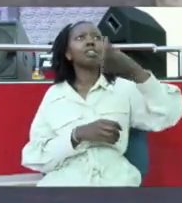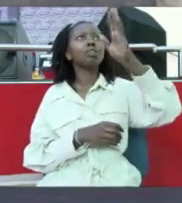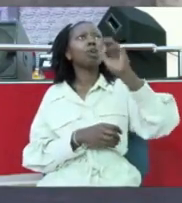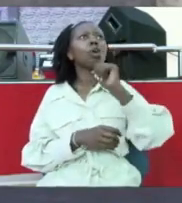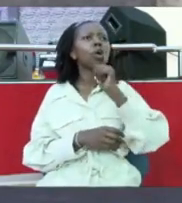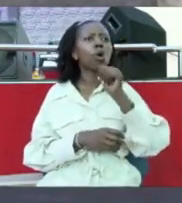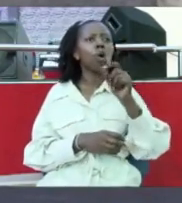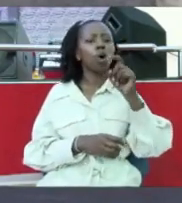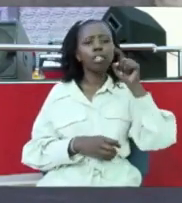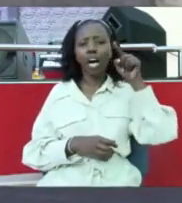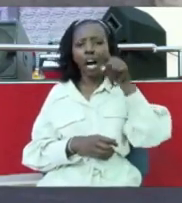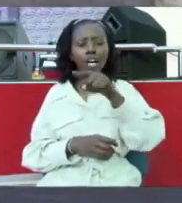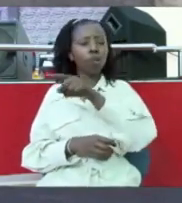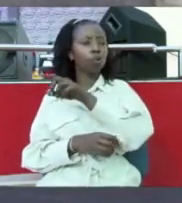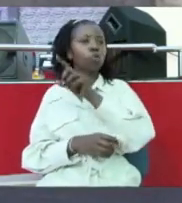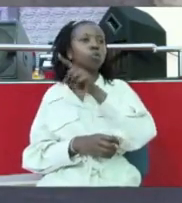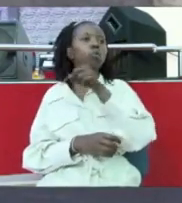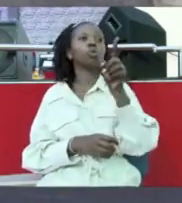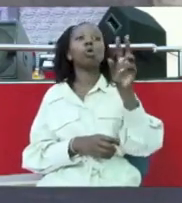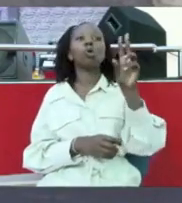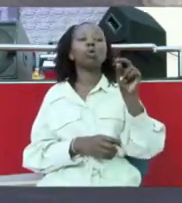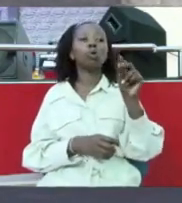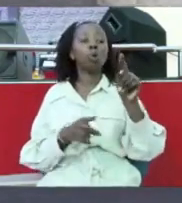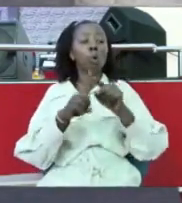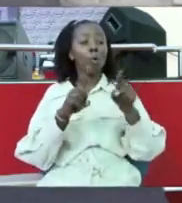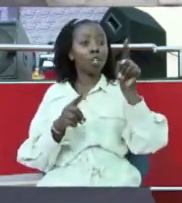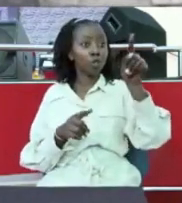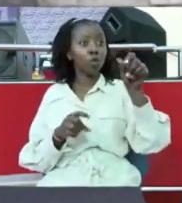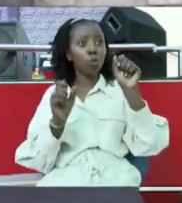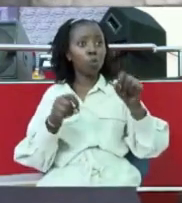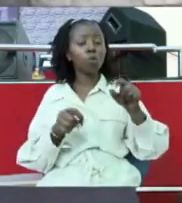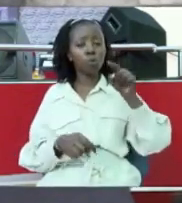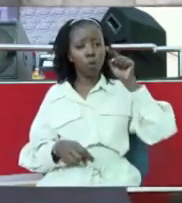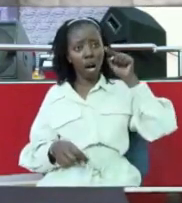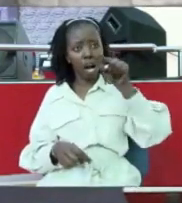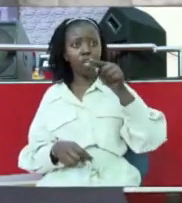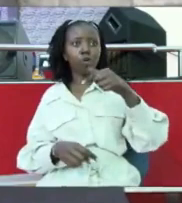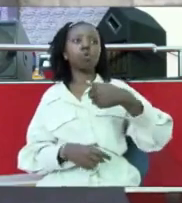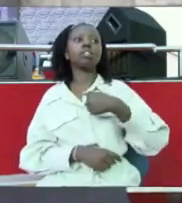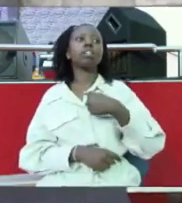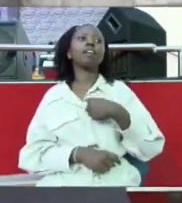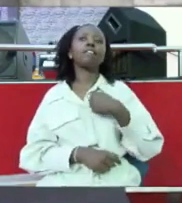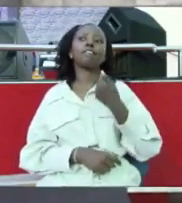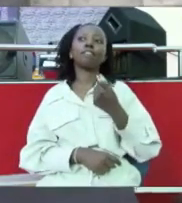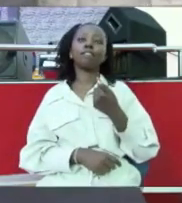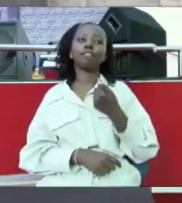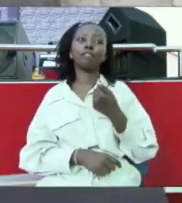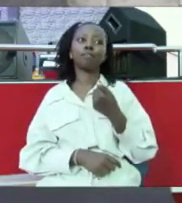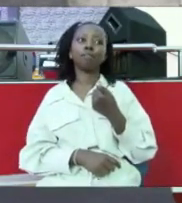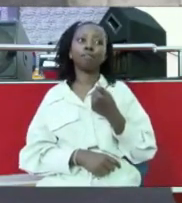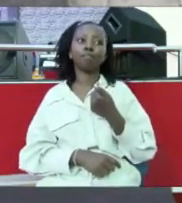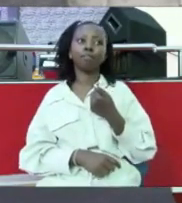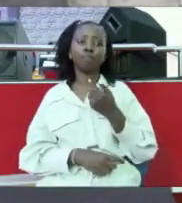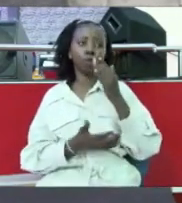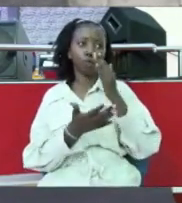you. Ya kwamba Mungu hakuhukumu. But you can condemn yourself. Lakini unaweza jihukumu mwenyewe.